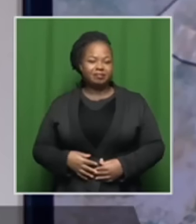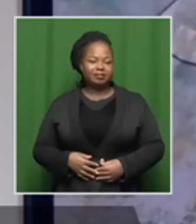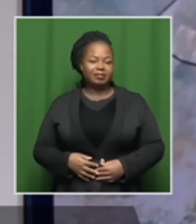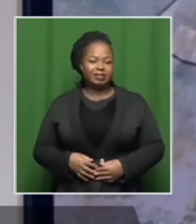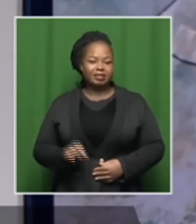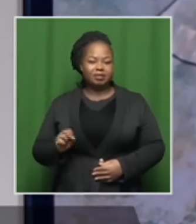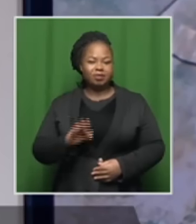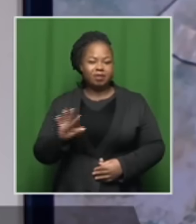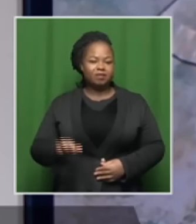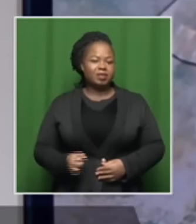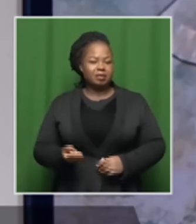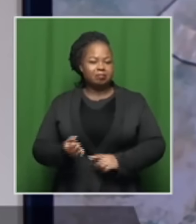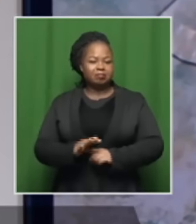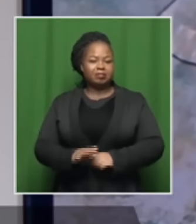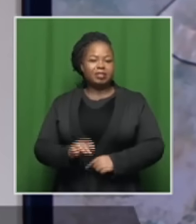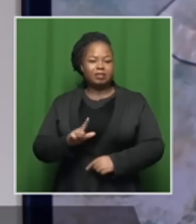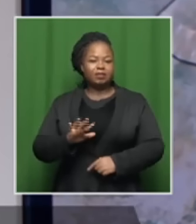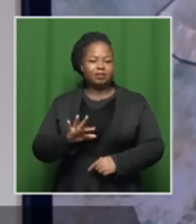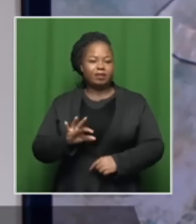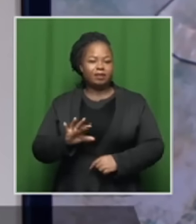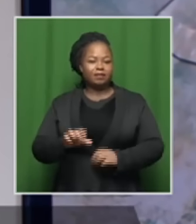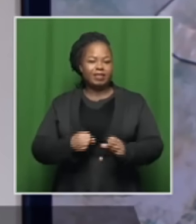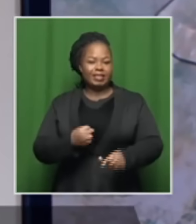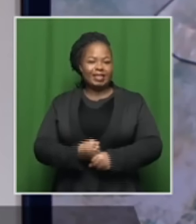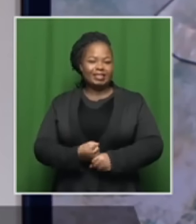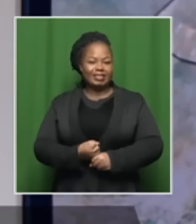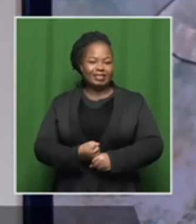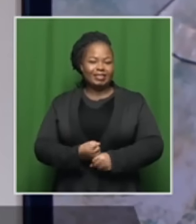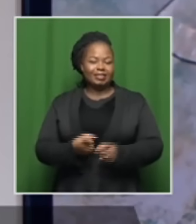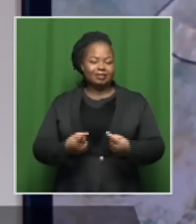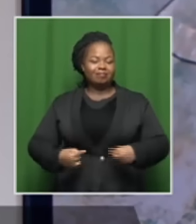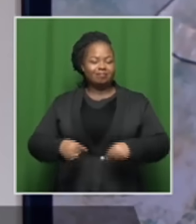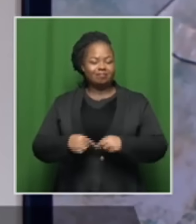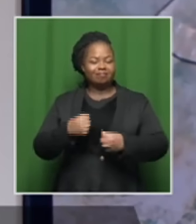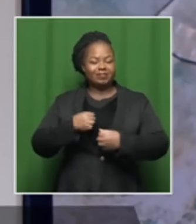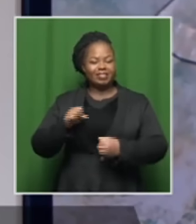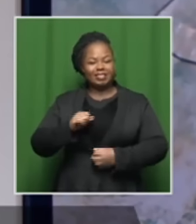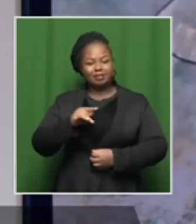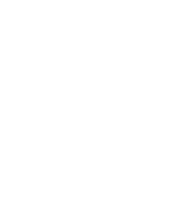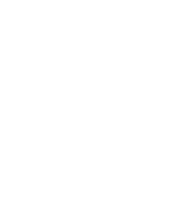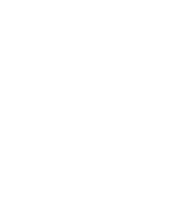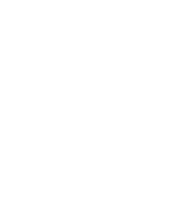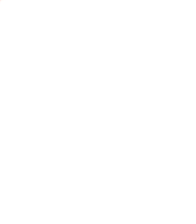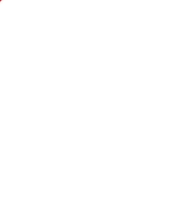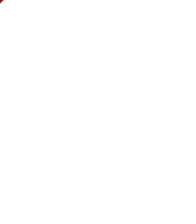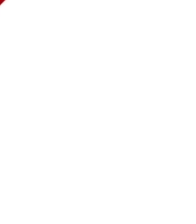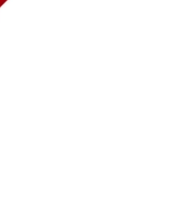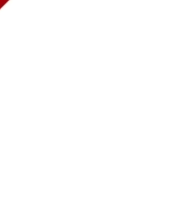South African broadcasting history. Happy 75 years to our beloved SABC.